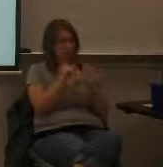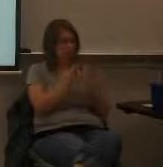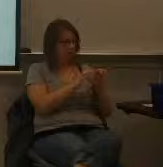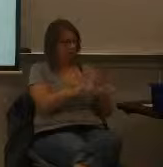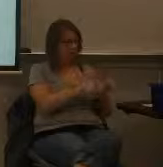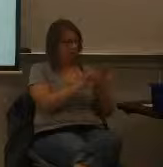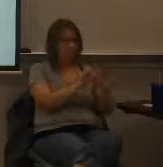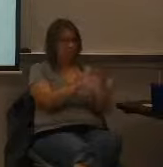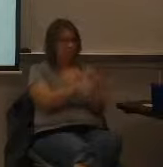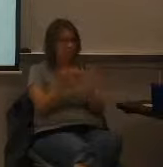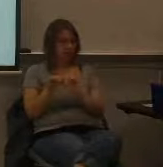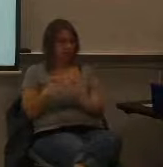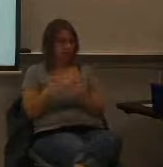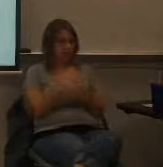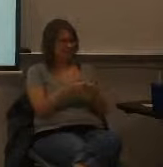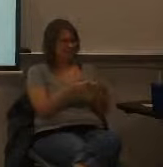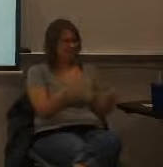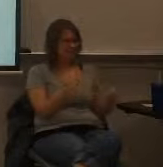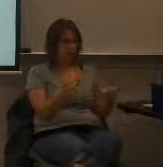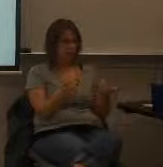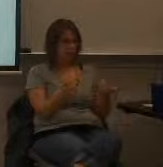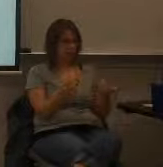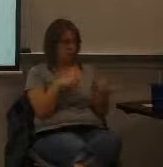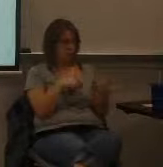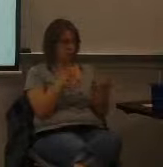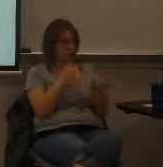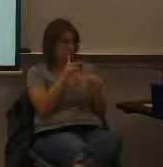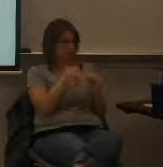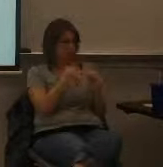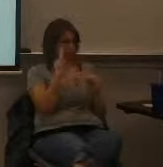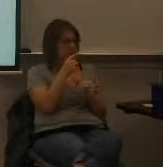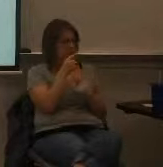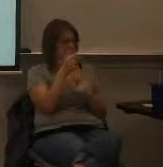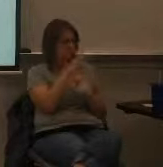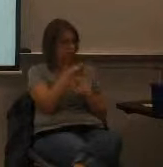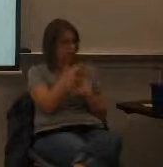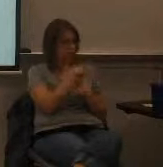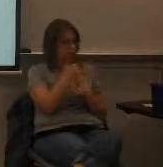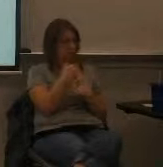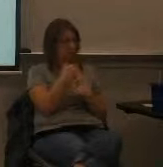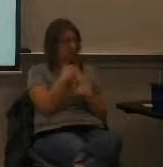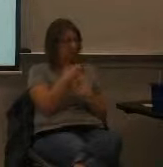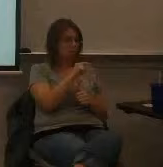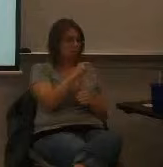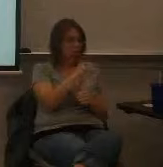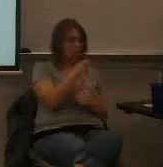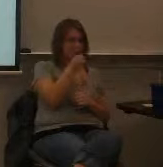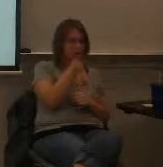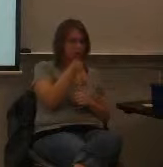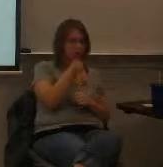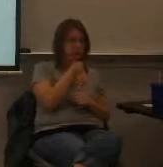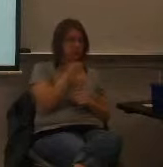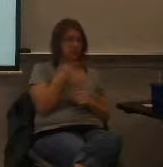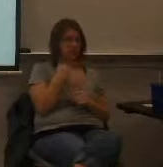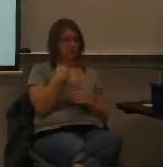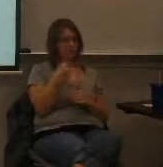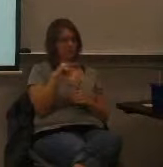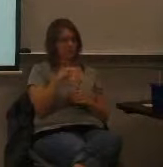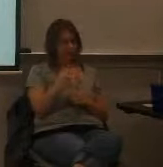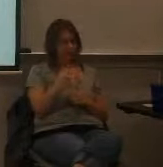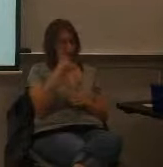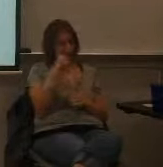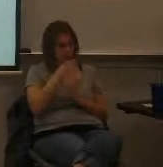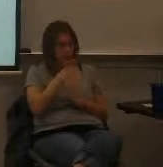compartmentalized, right? And so we've already talked about that as far as food webs, that there's primary consumers and there's tertiary consumers and all